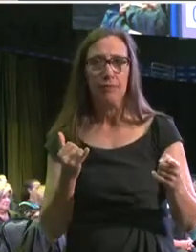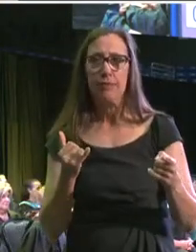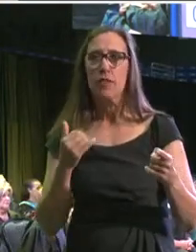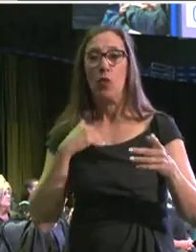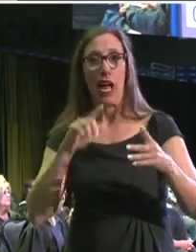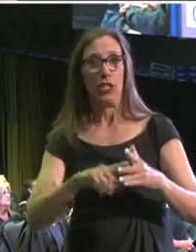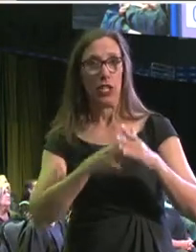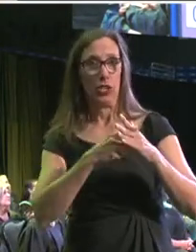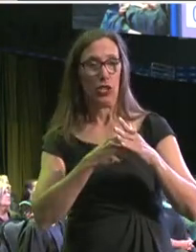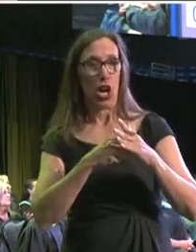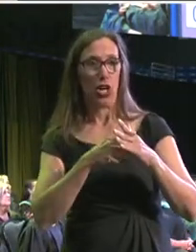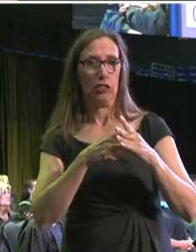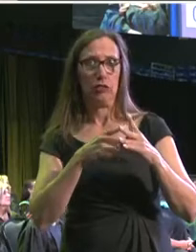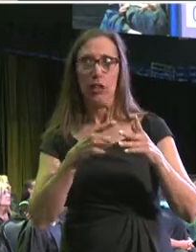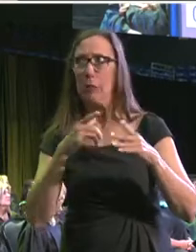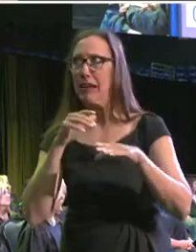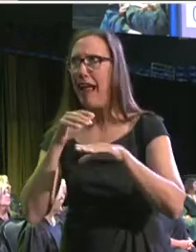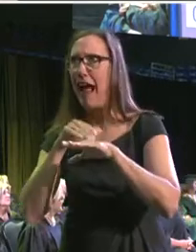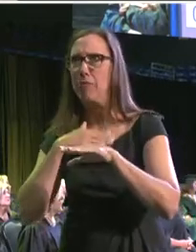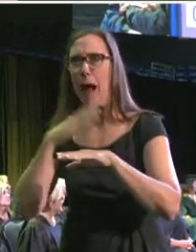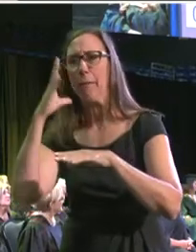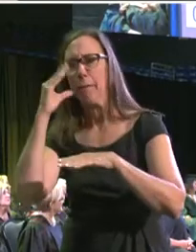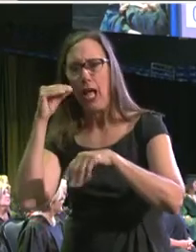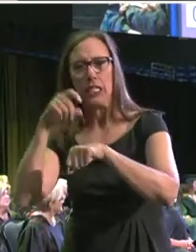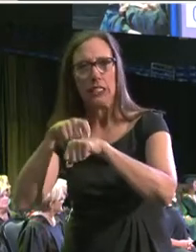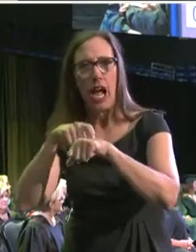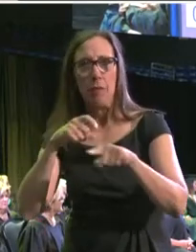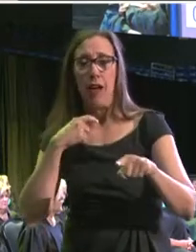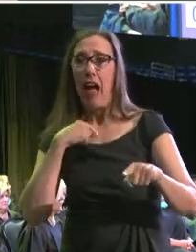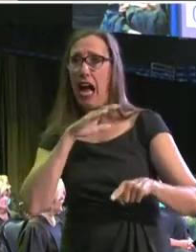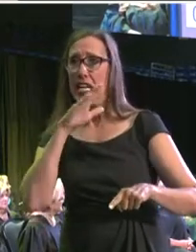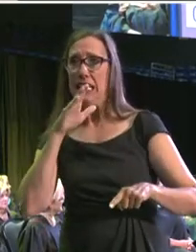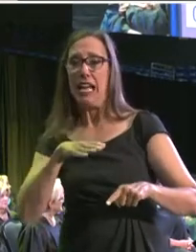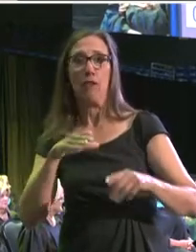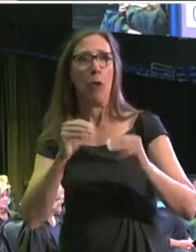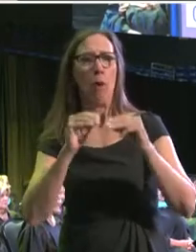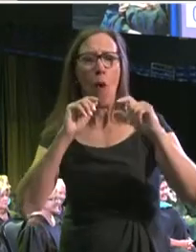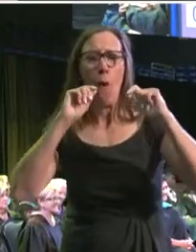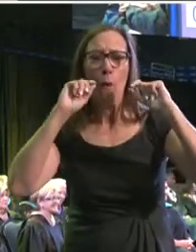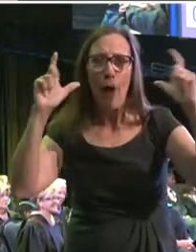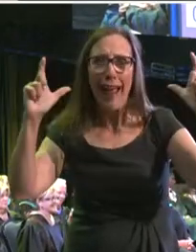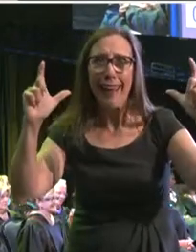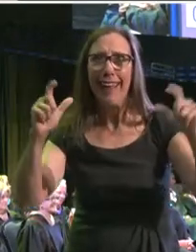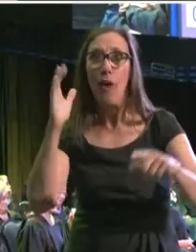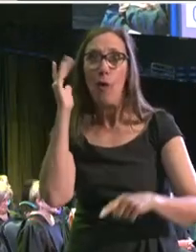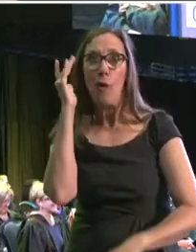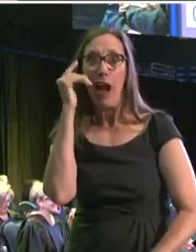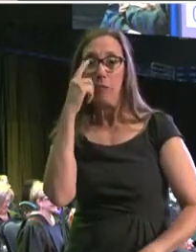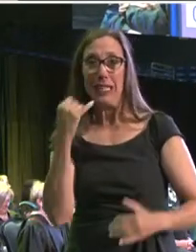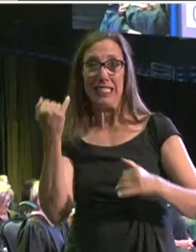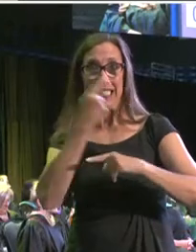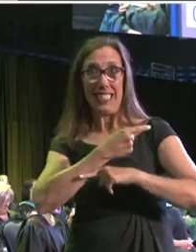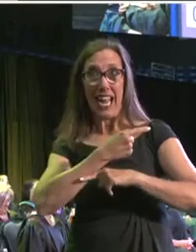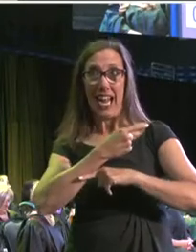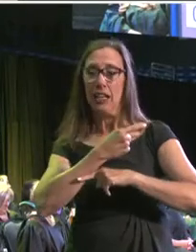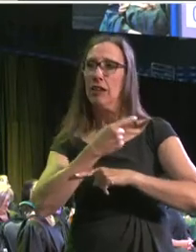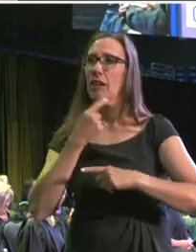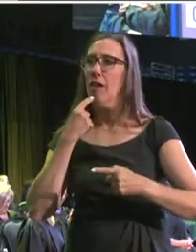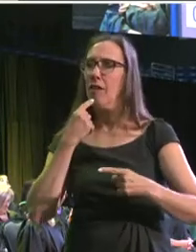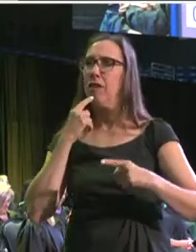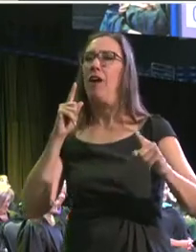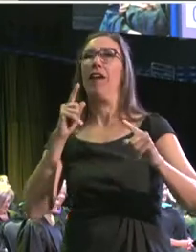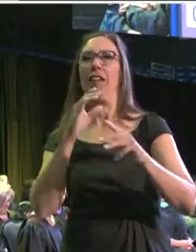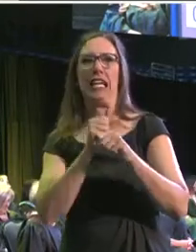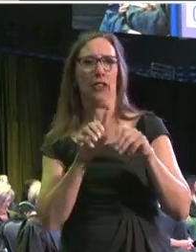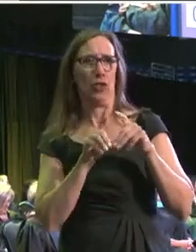the ceremony in my typical bedtime, I feel like I have never personally been more awake. This is because today is the day we finally receive